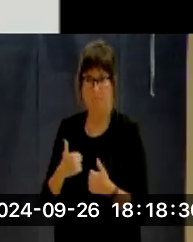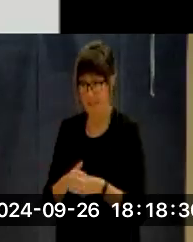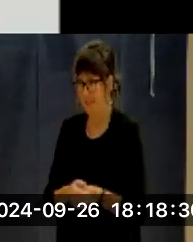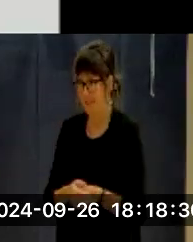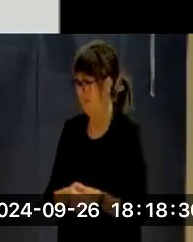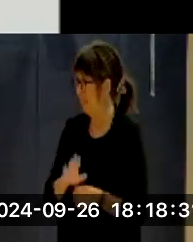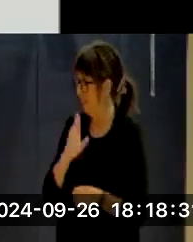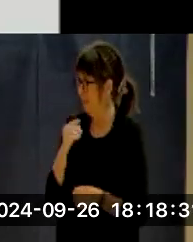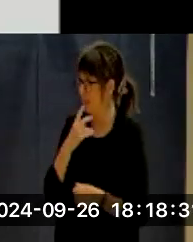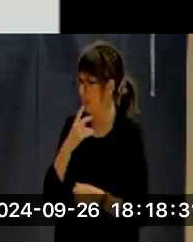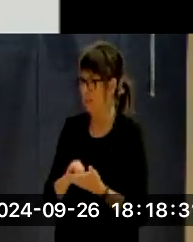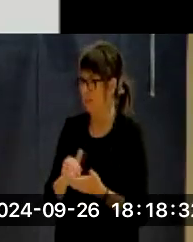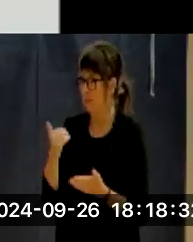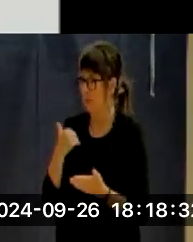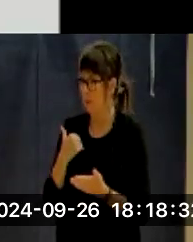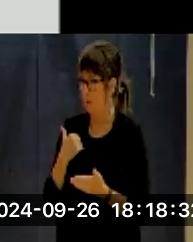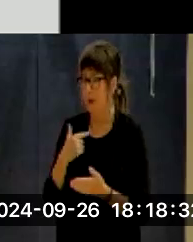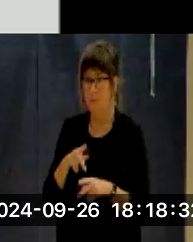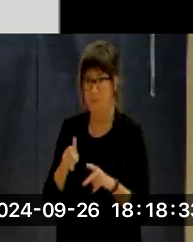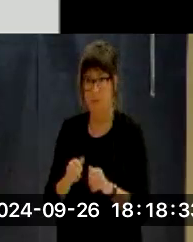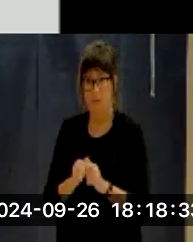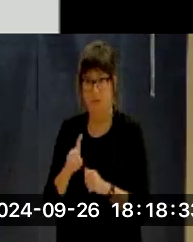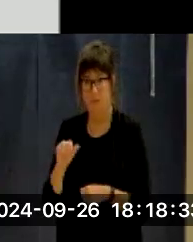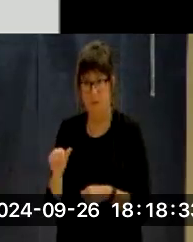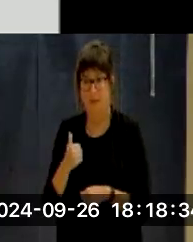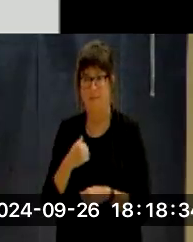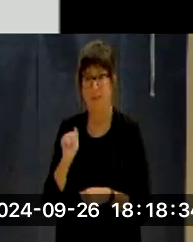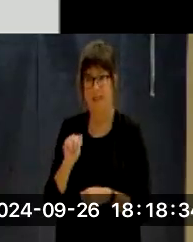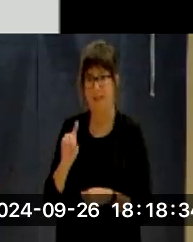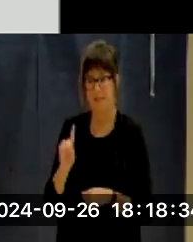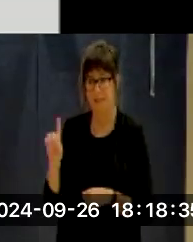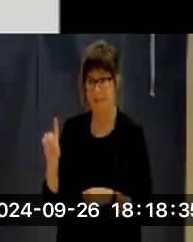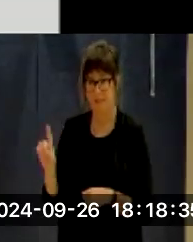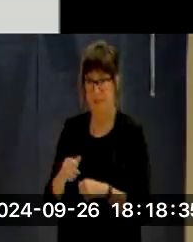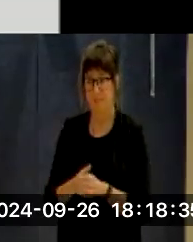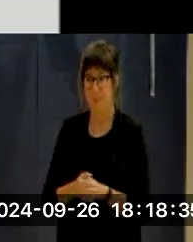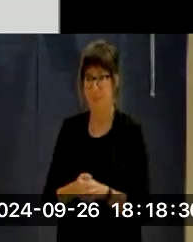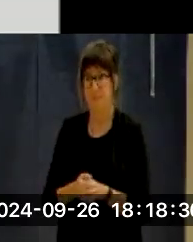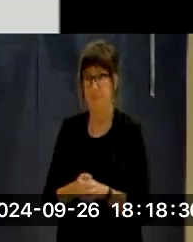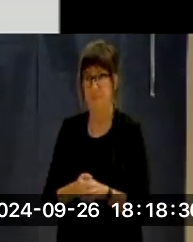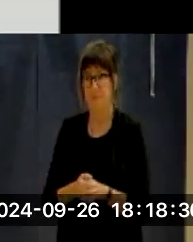never said this in public before. I'm a person with a disability. I have attention deficit disorder.